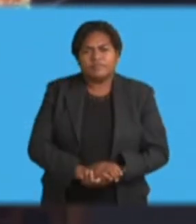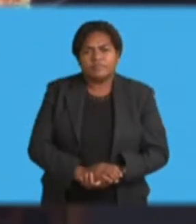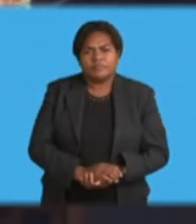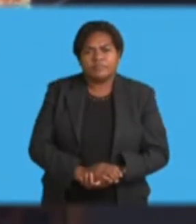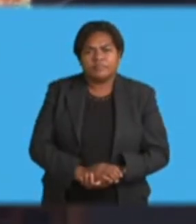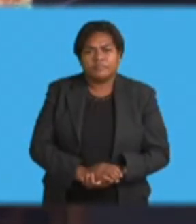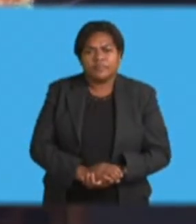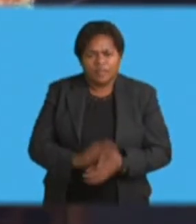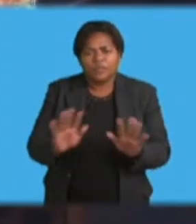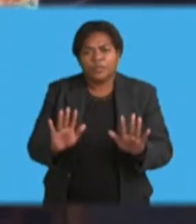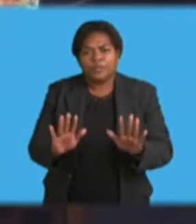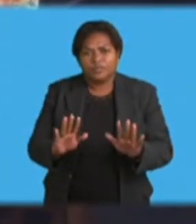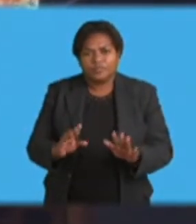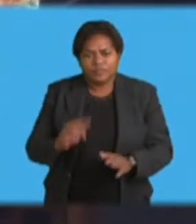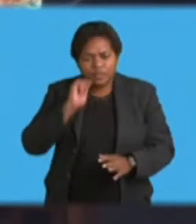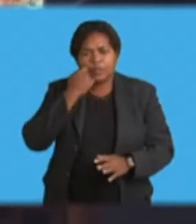wait, I'll explain. But Mr. Speaker,